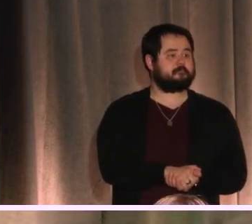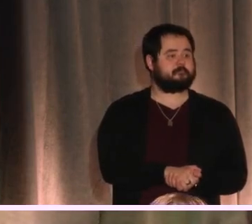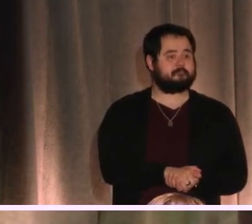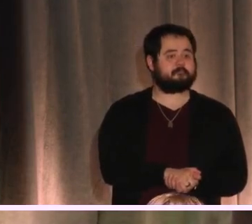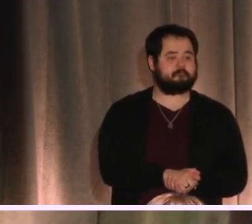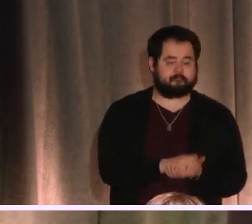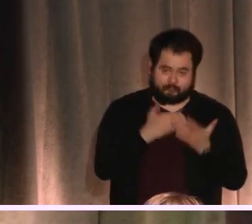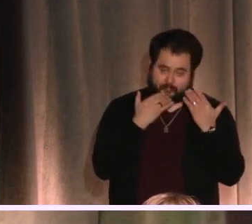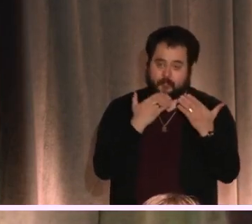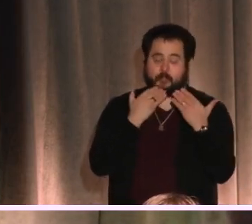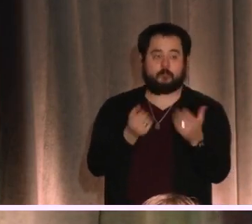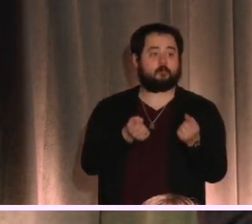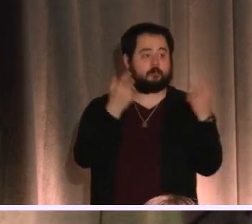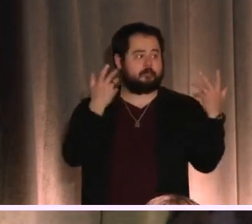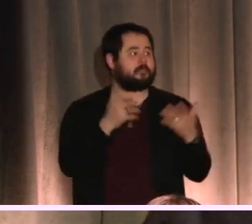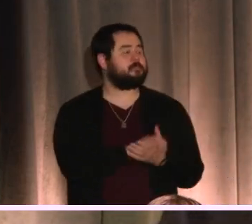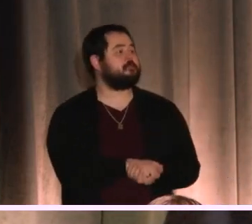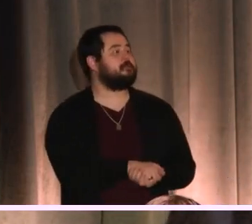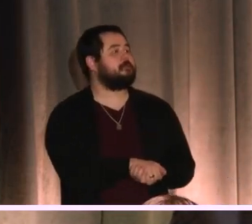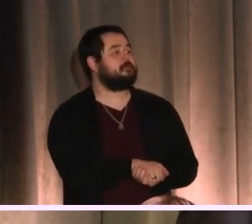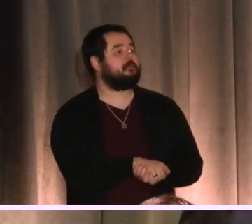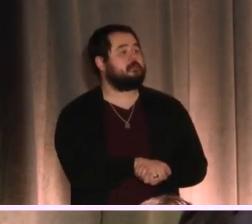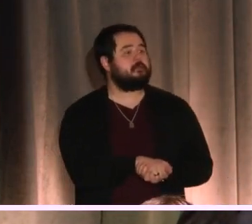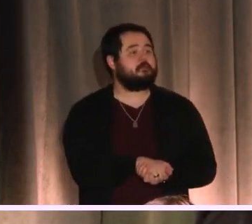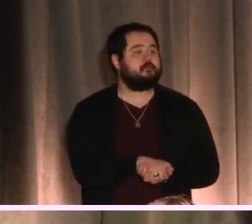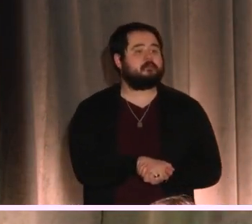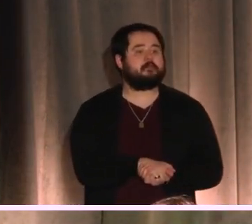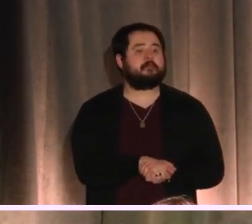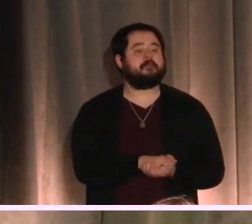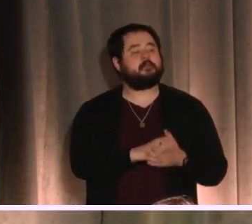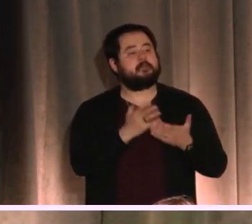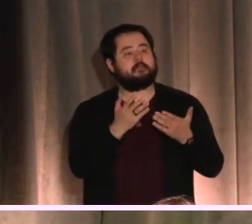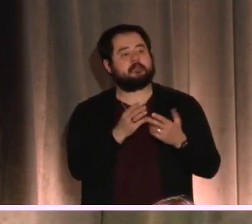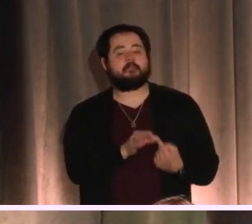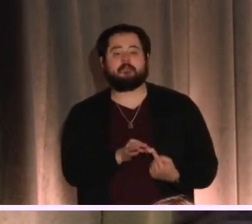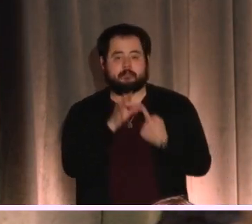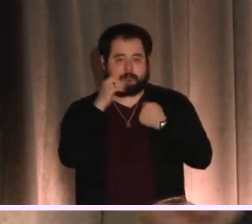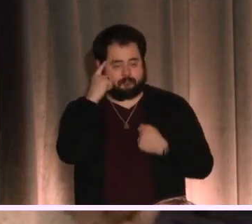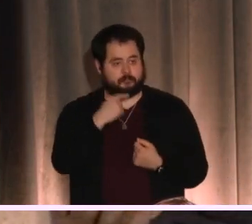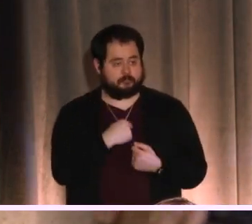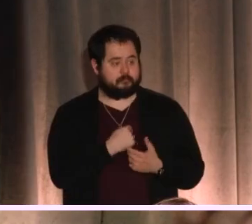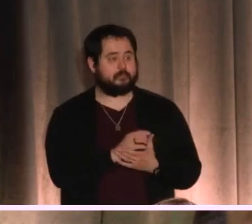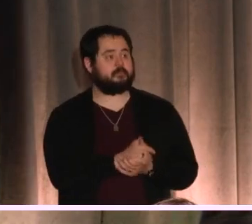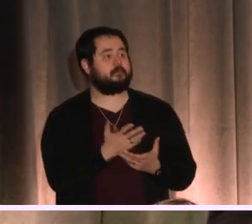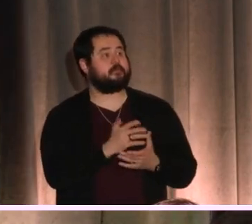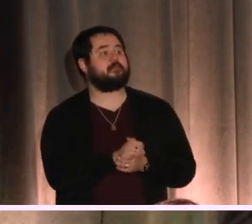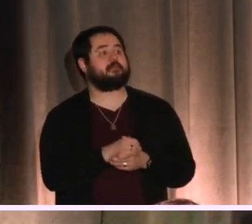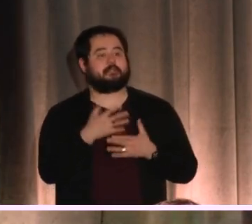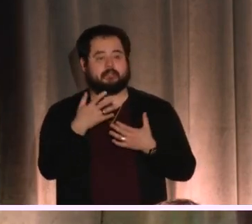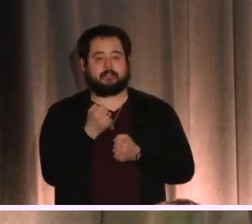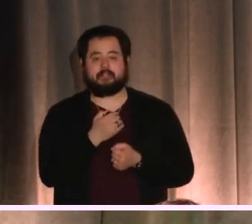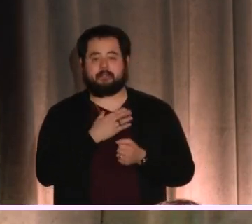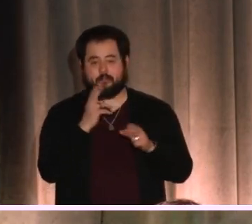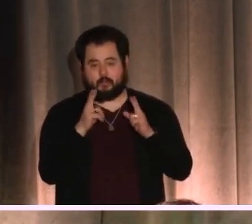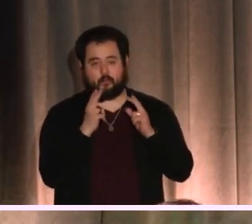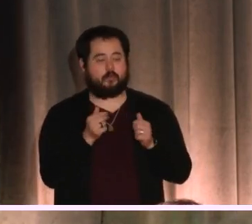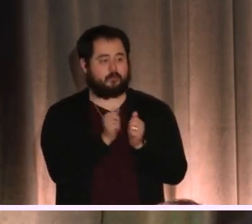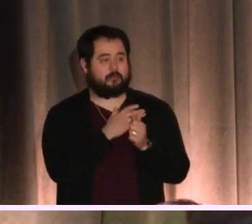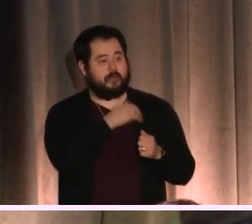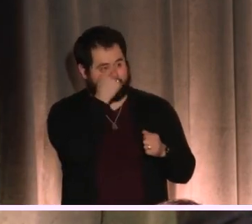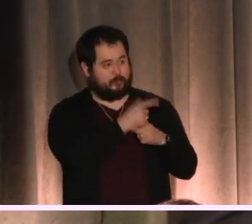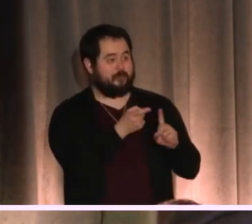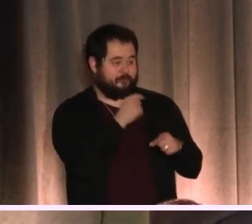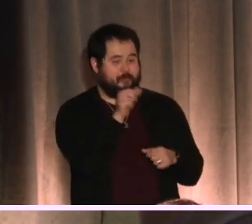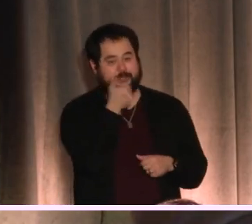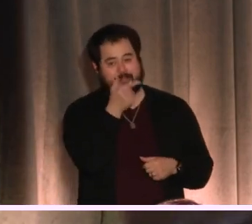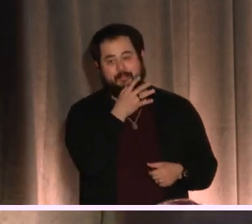Thank you very much. So what's really special to me is getting the award with my brother from another mother, who is really the brother from